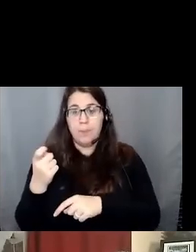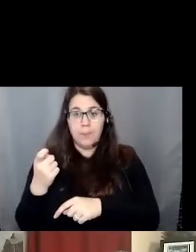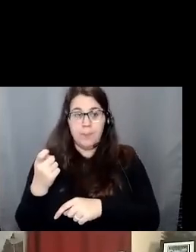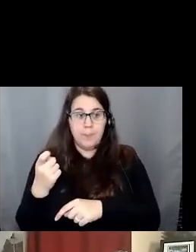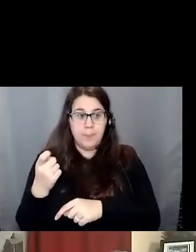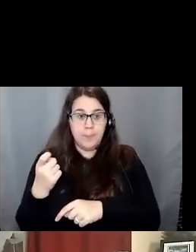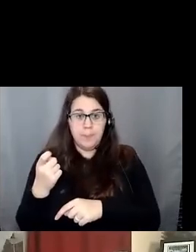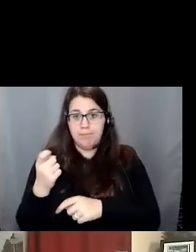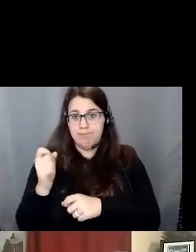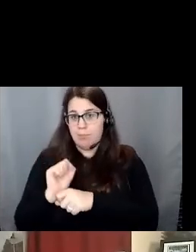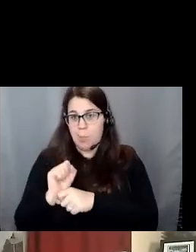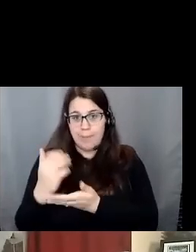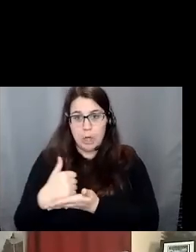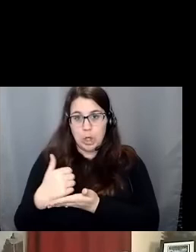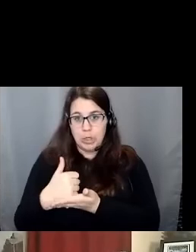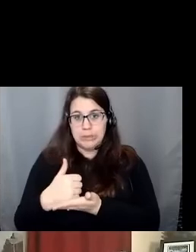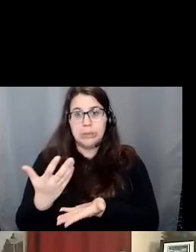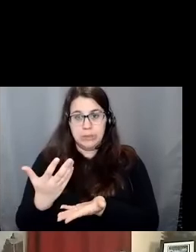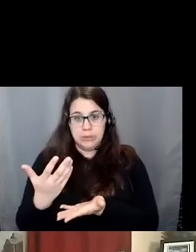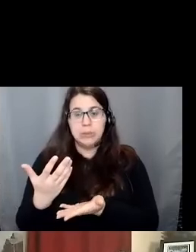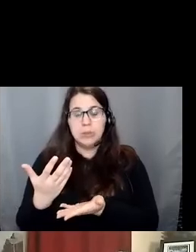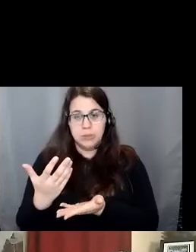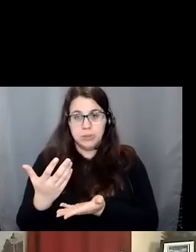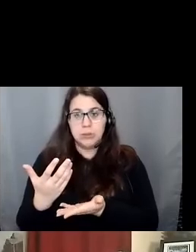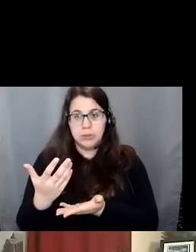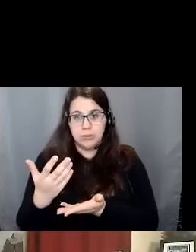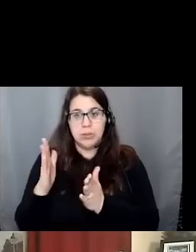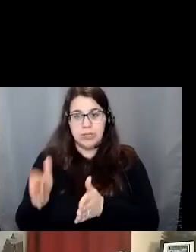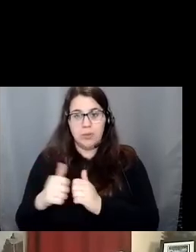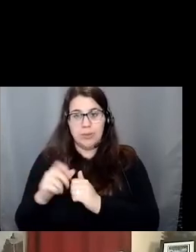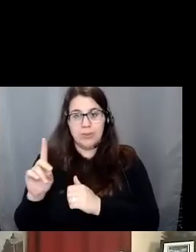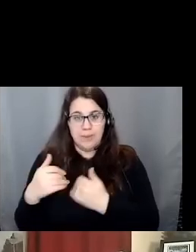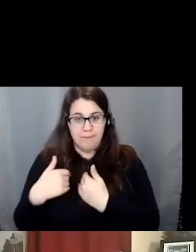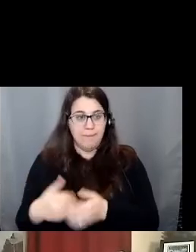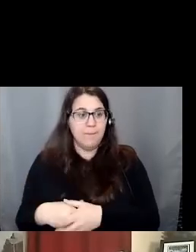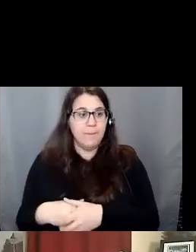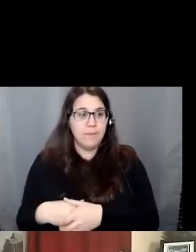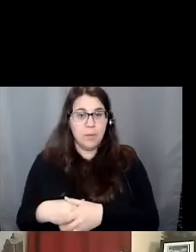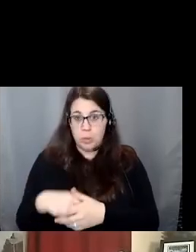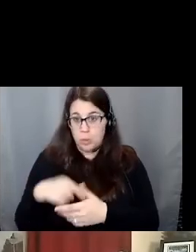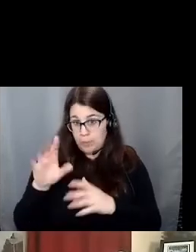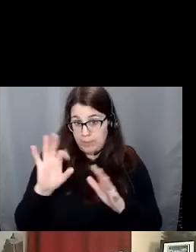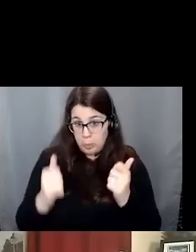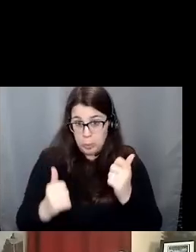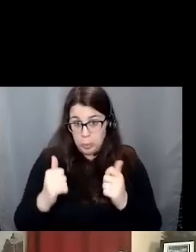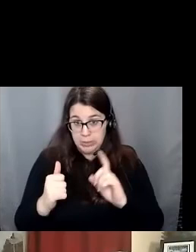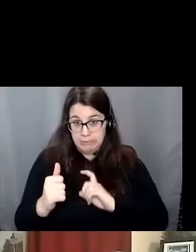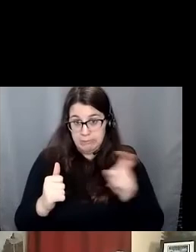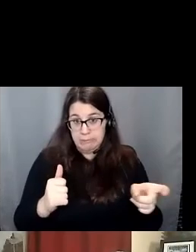of employment earnings that the individual with a disability had. So you specify which one of these buckets that it goes